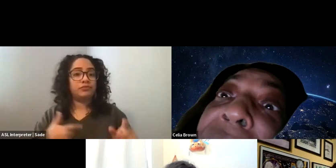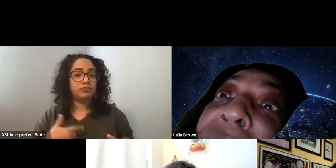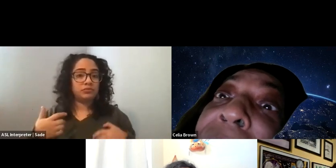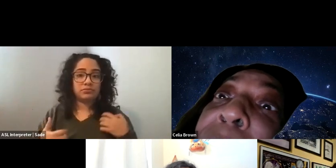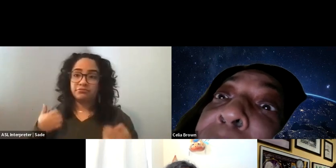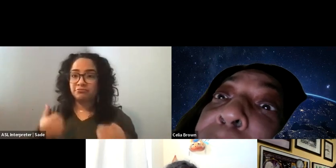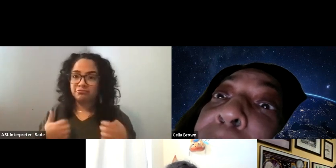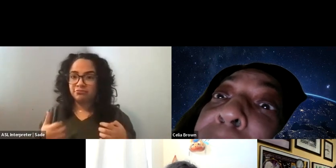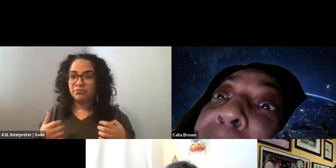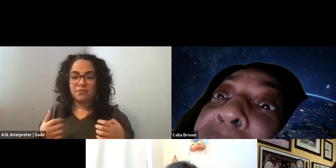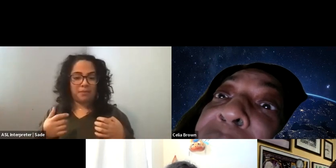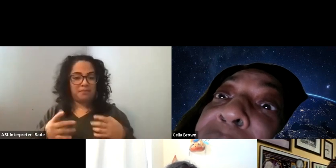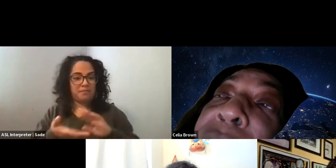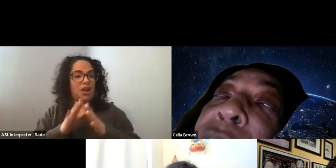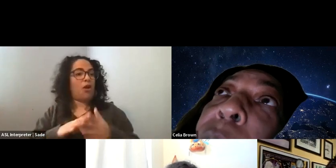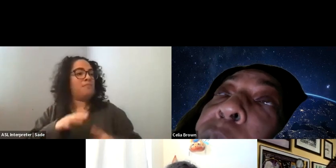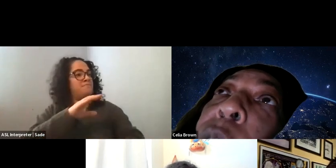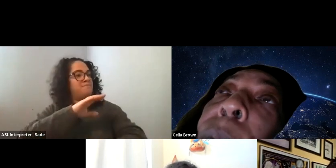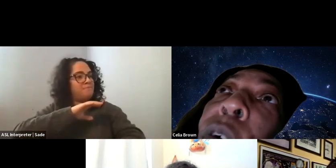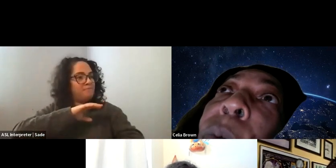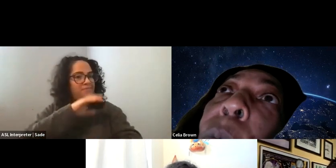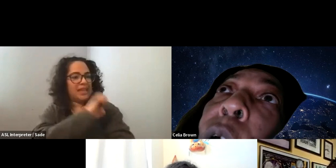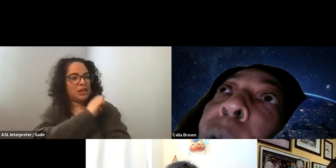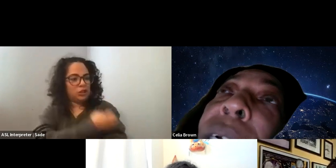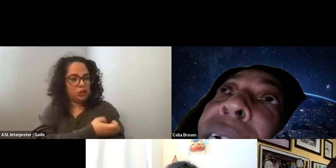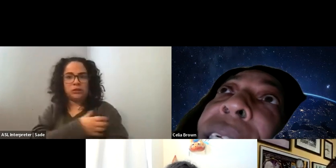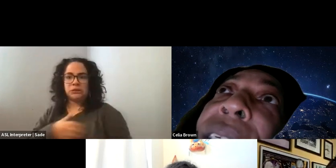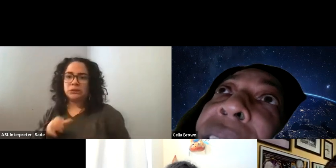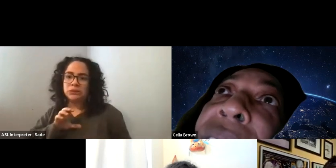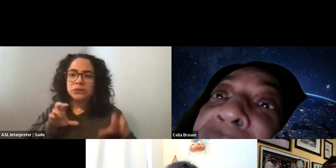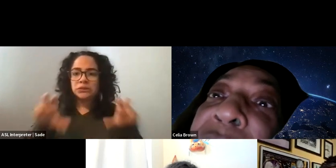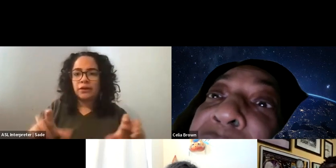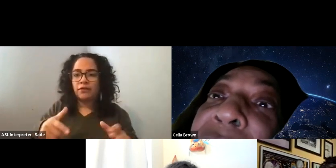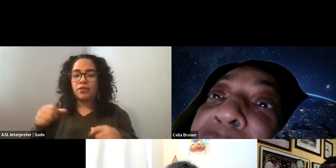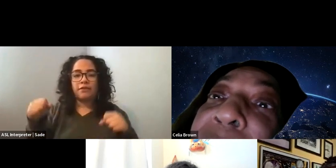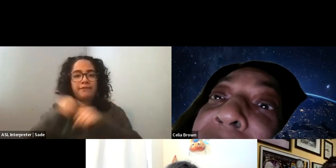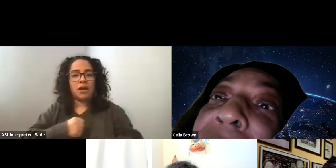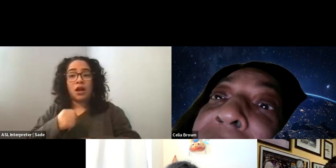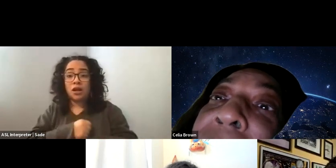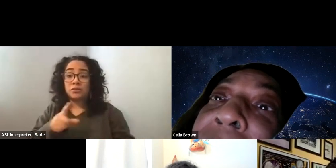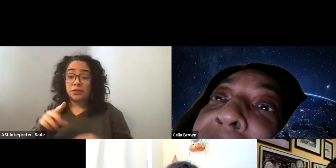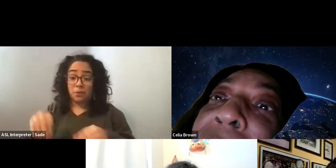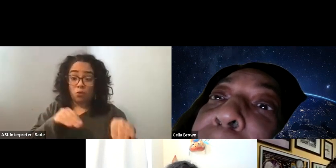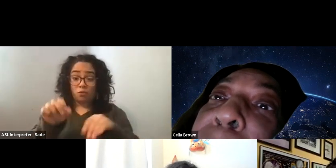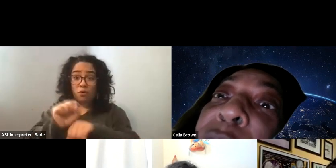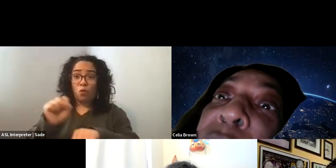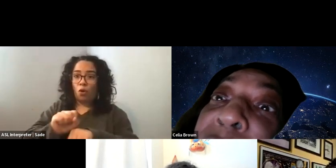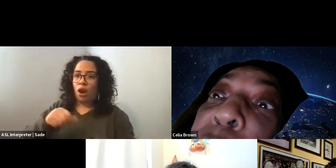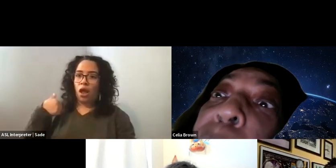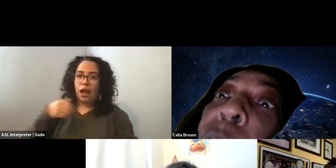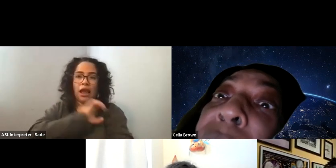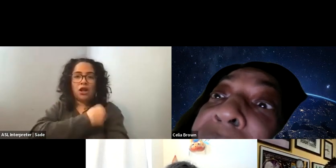fight. Because, you know, doing movement work does energize you, but you